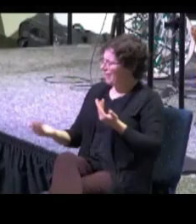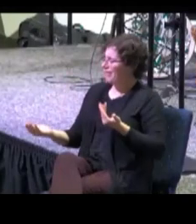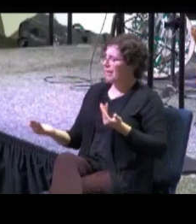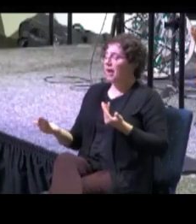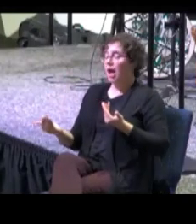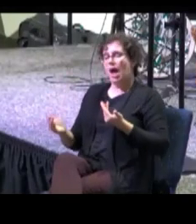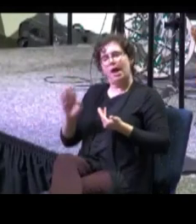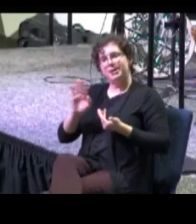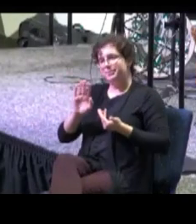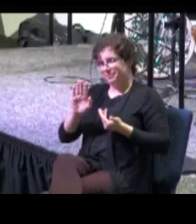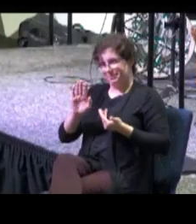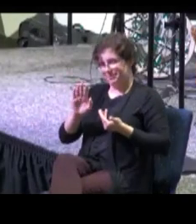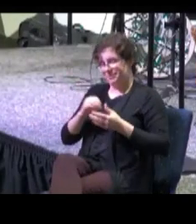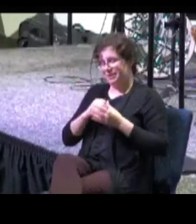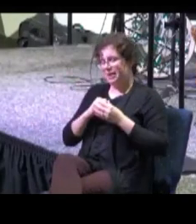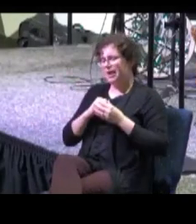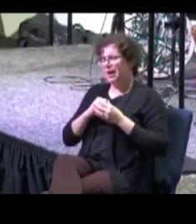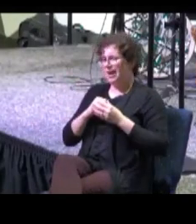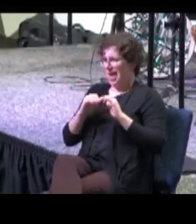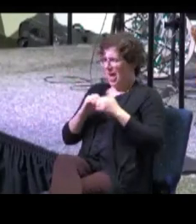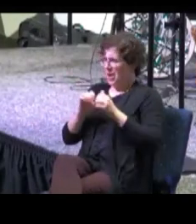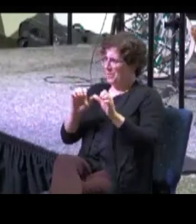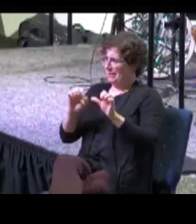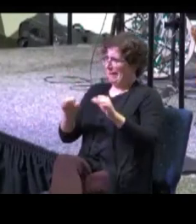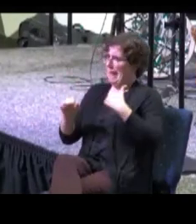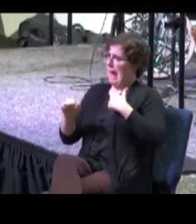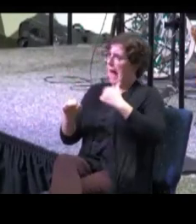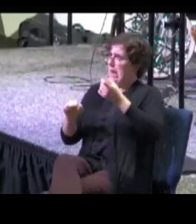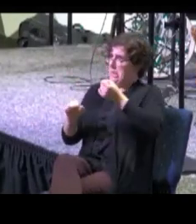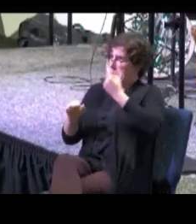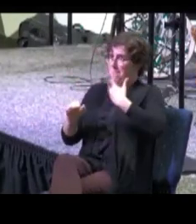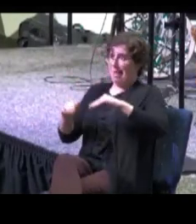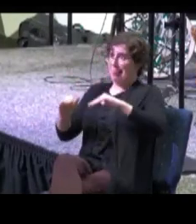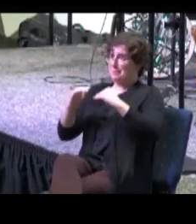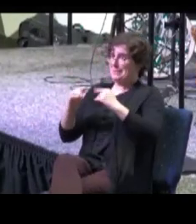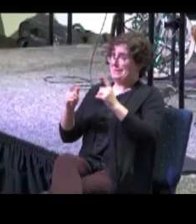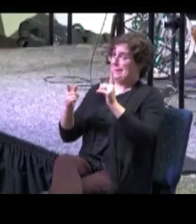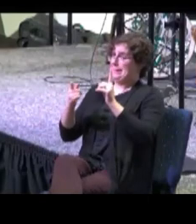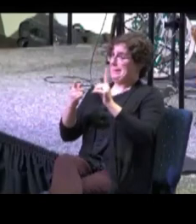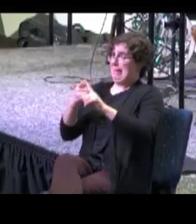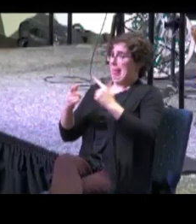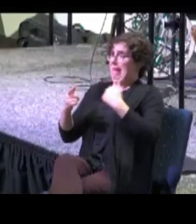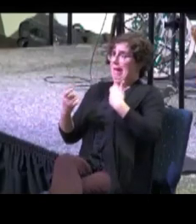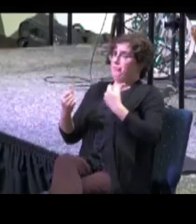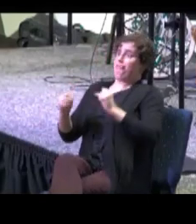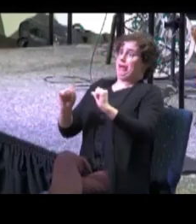me, "How can I know what my limits are unless I go past them every now and then?"